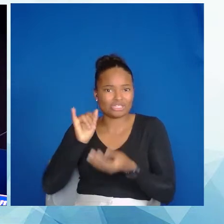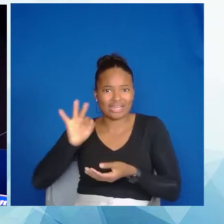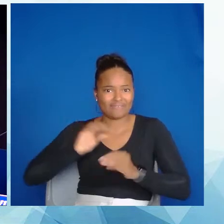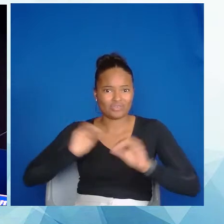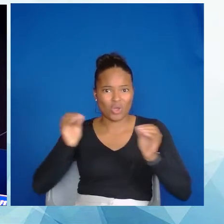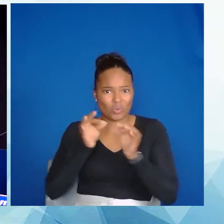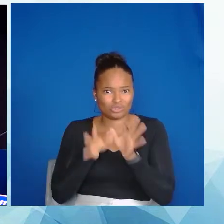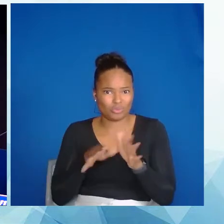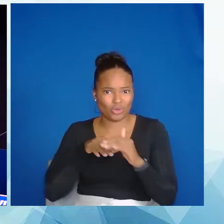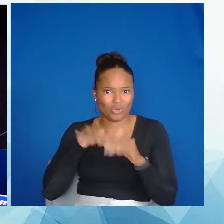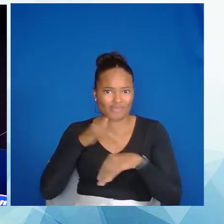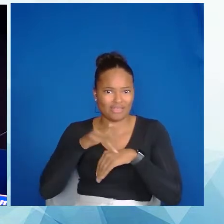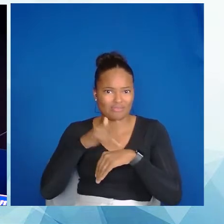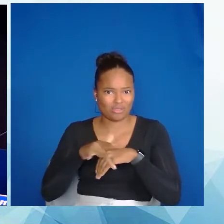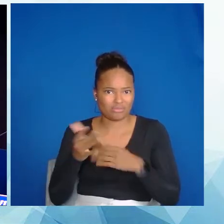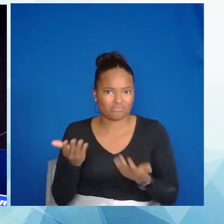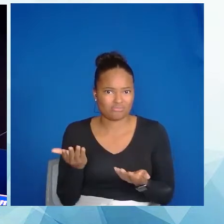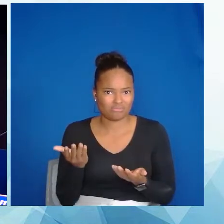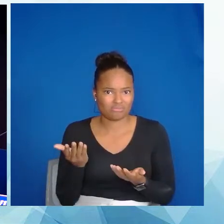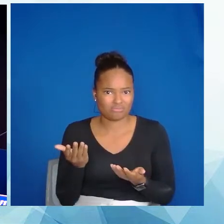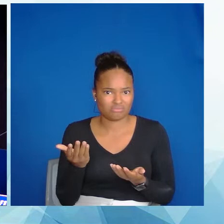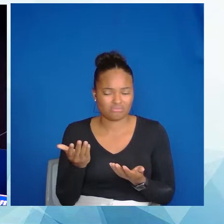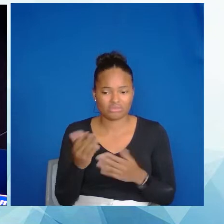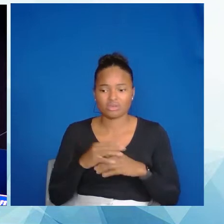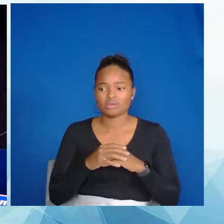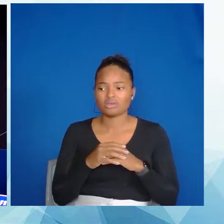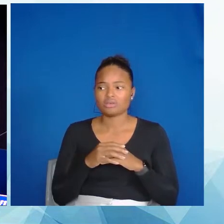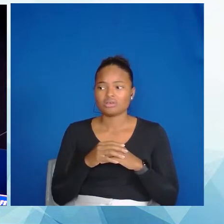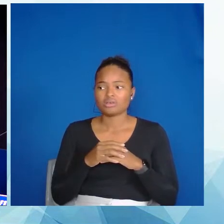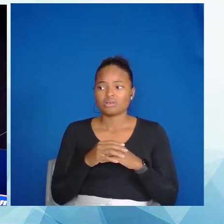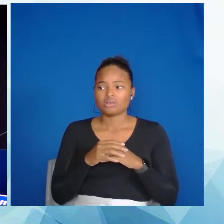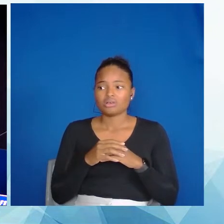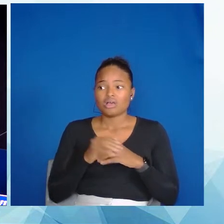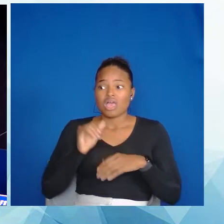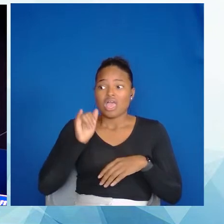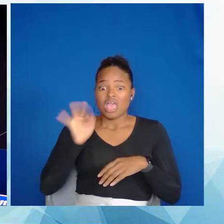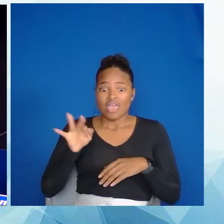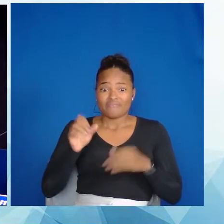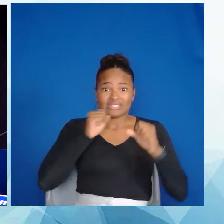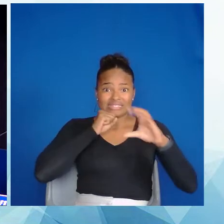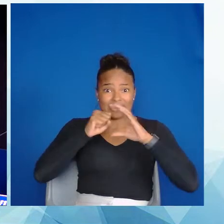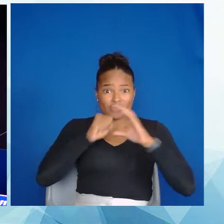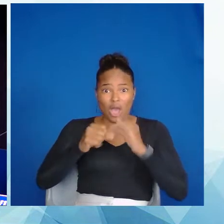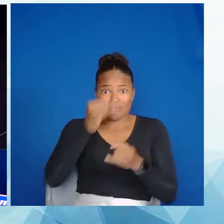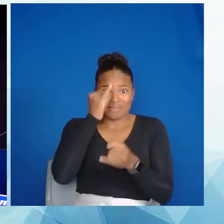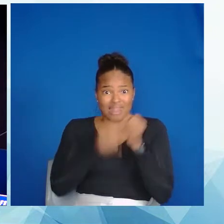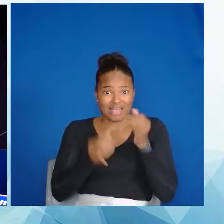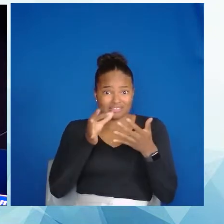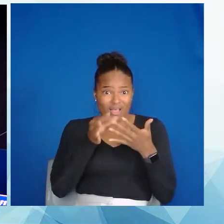available? Resorting to SIMCOM as a last resort might be